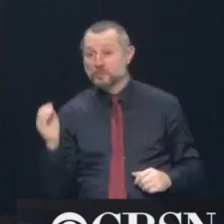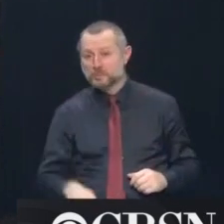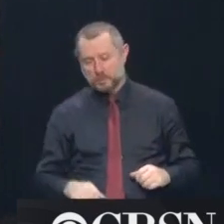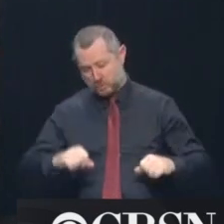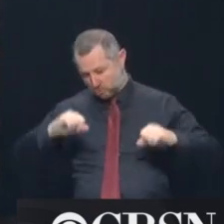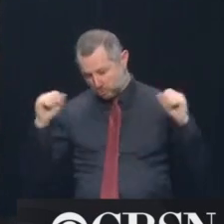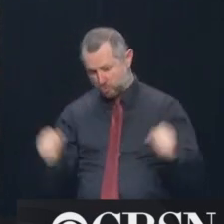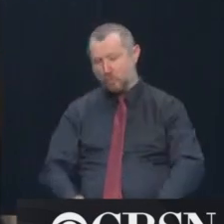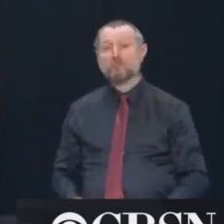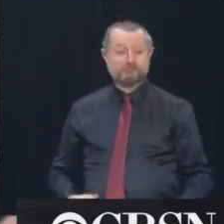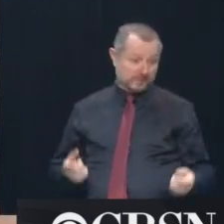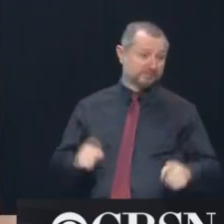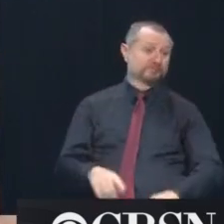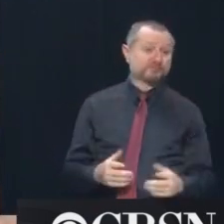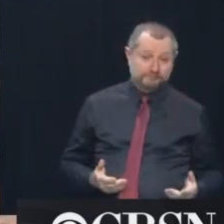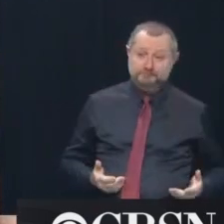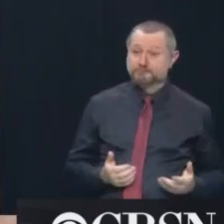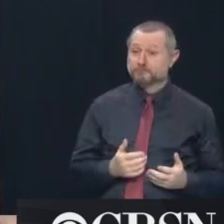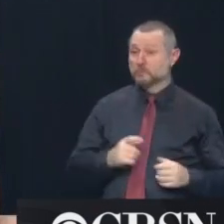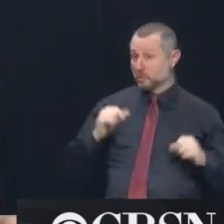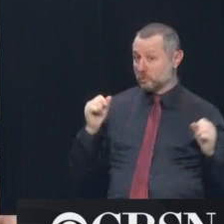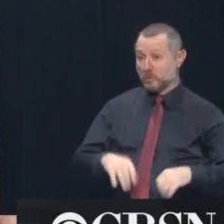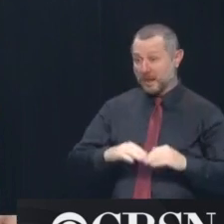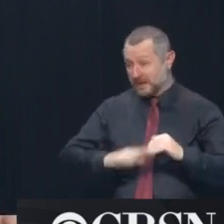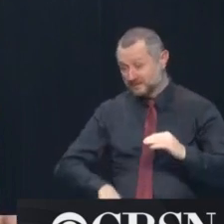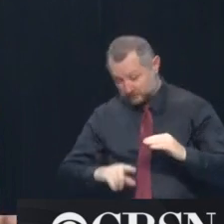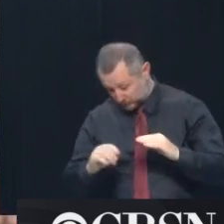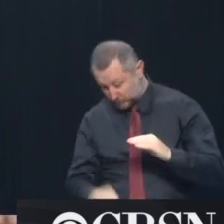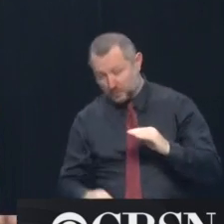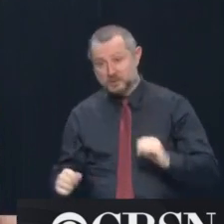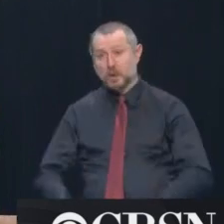Could the 20 be lower? Yes.